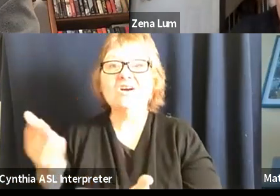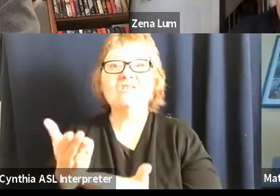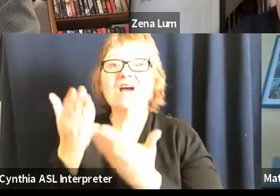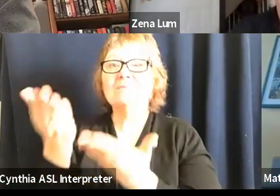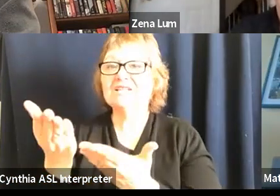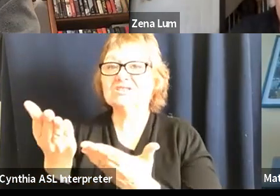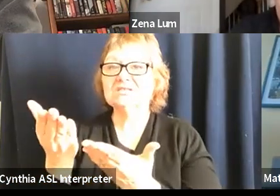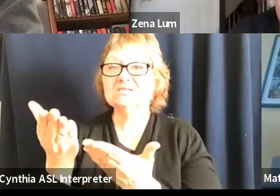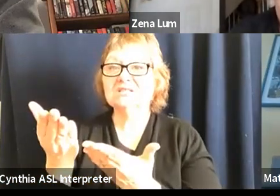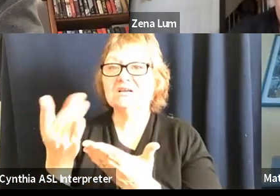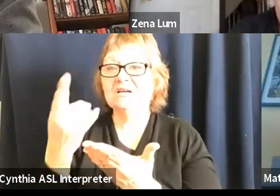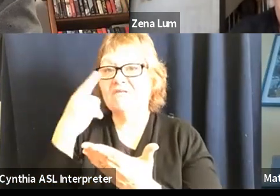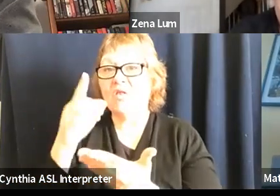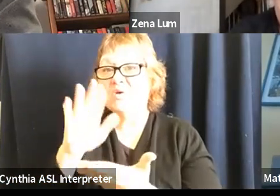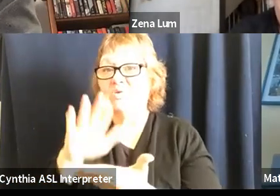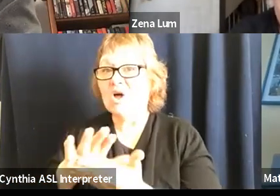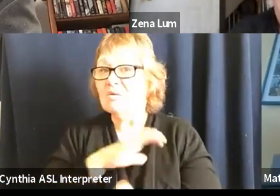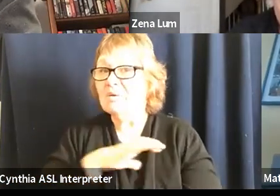makes to the school committee.